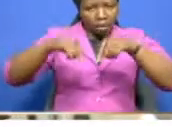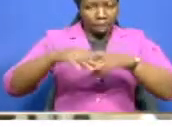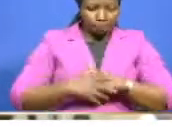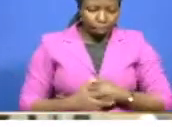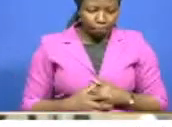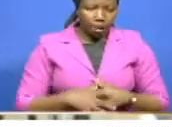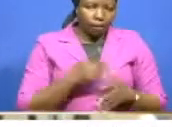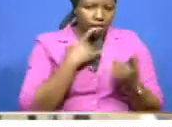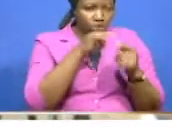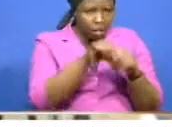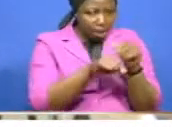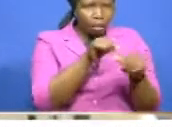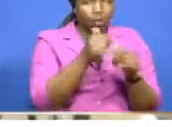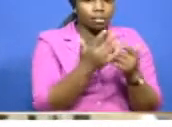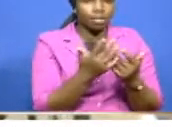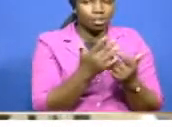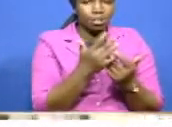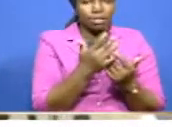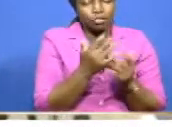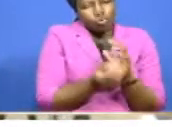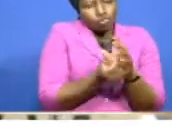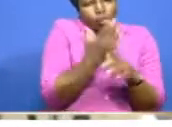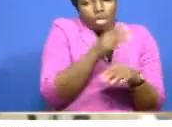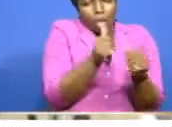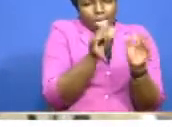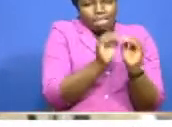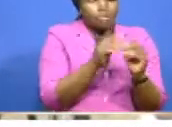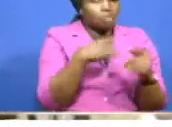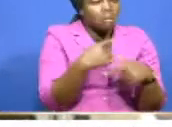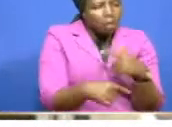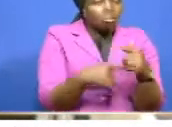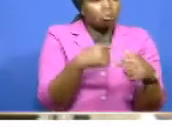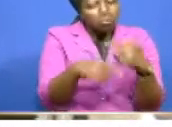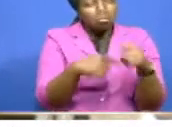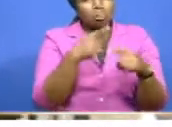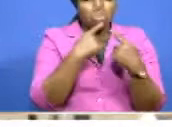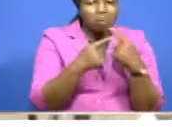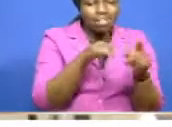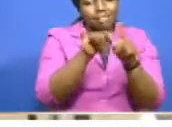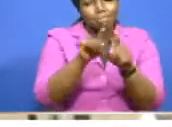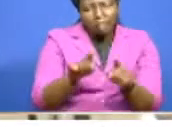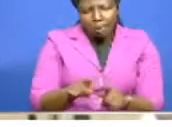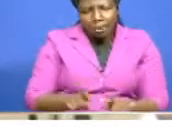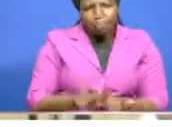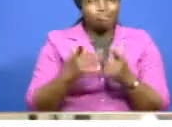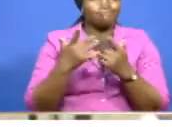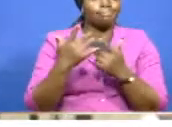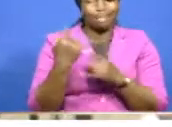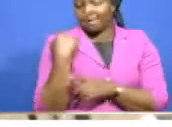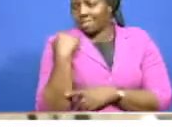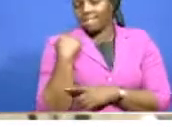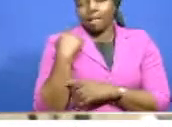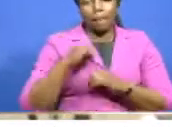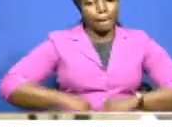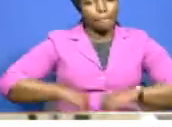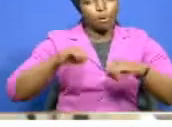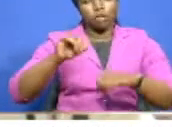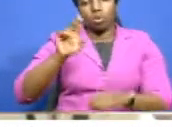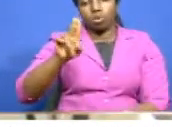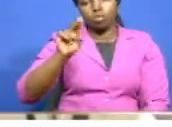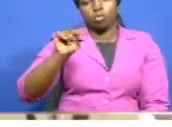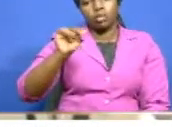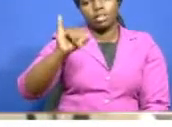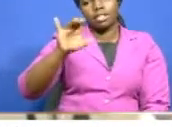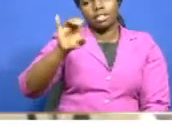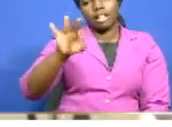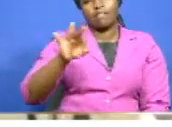We've talked about stunting. We've gone on and on about it. Yesterday, the head of UNICEF, Maniza, was talking about a county